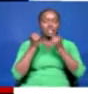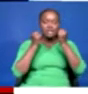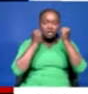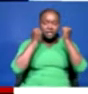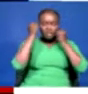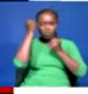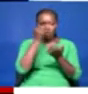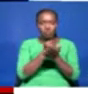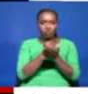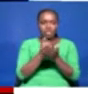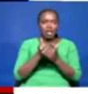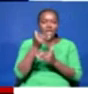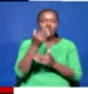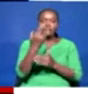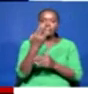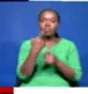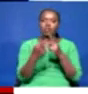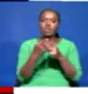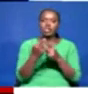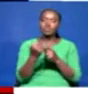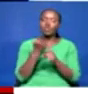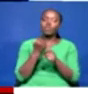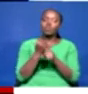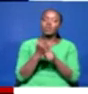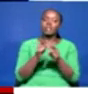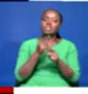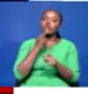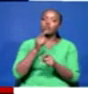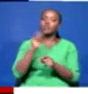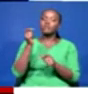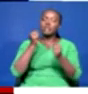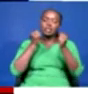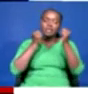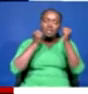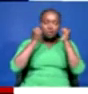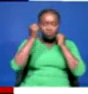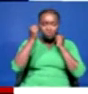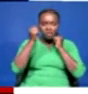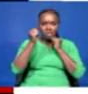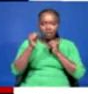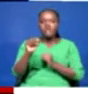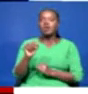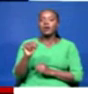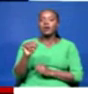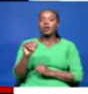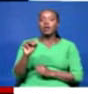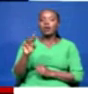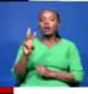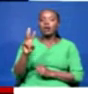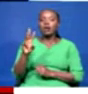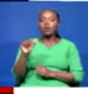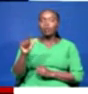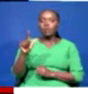4 years of serving as the commander of the Kenya Army, General Walter Koipaton has handed over to the